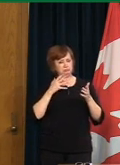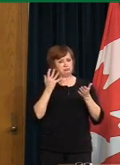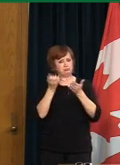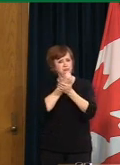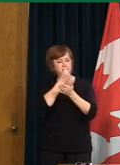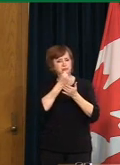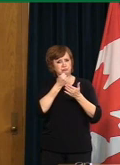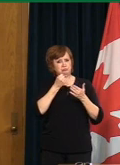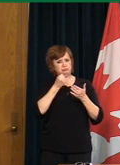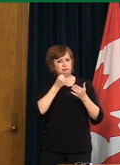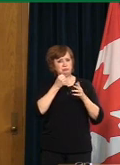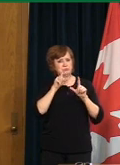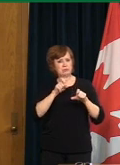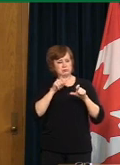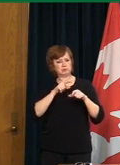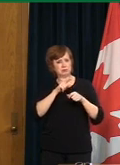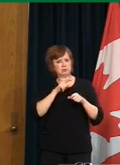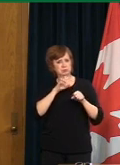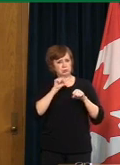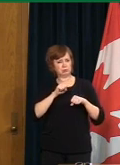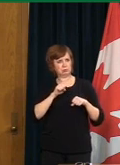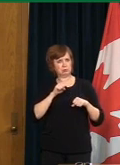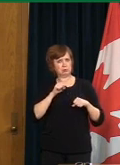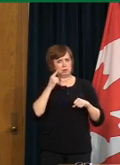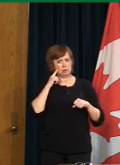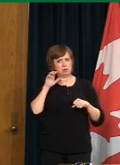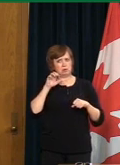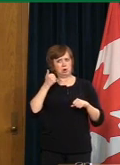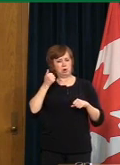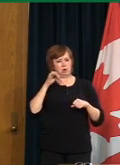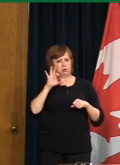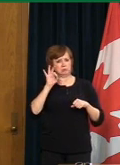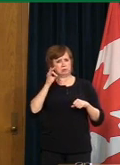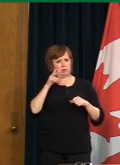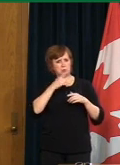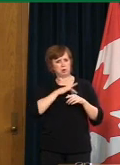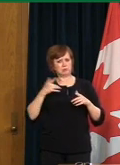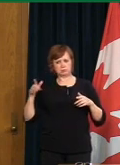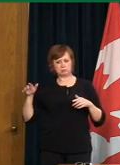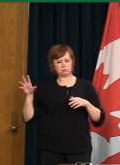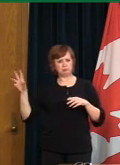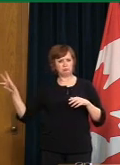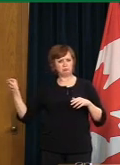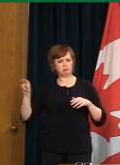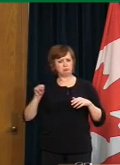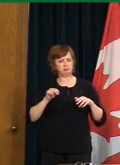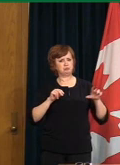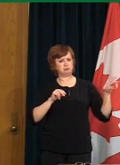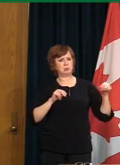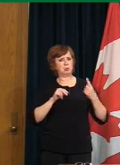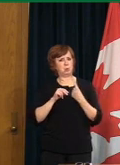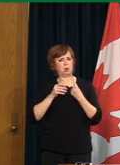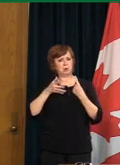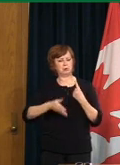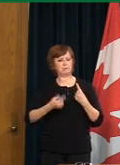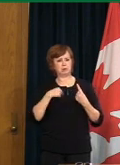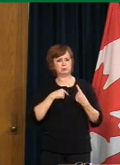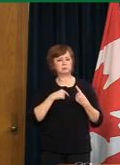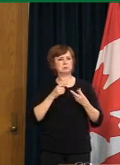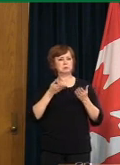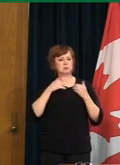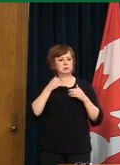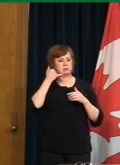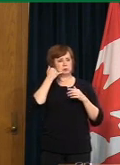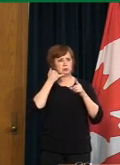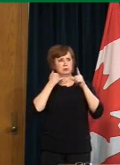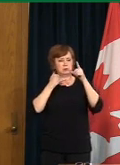population level than, if not all, most other provinces. We'll take our next question on the phone line. We